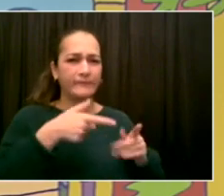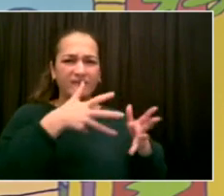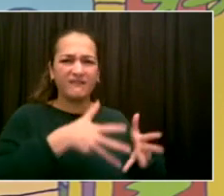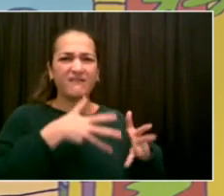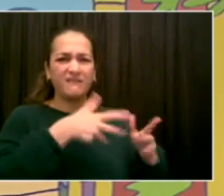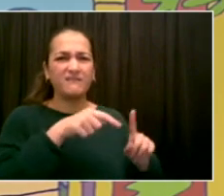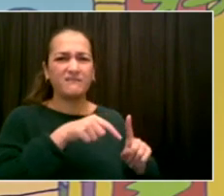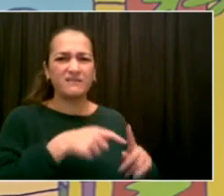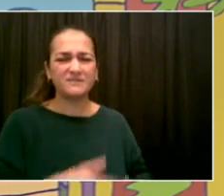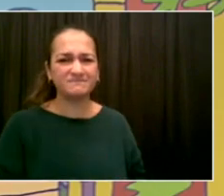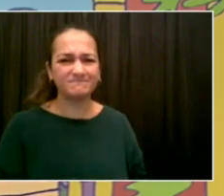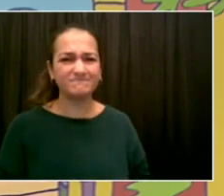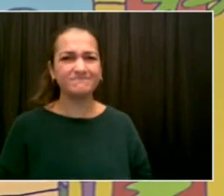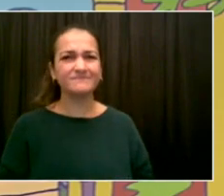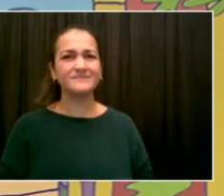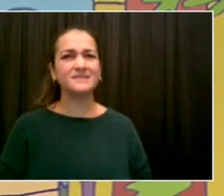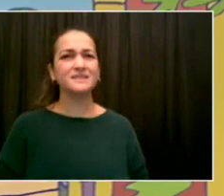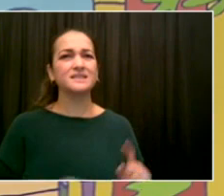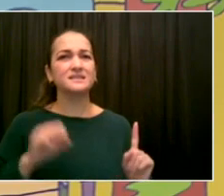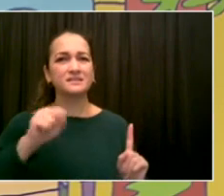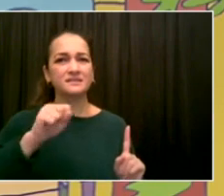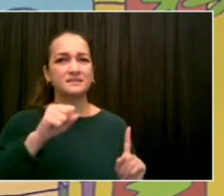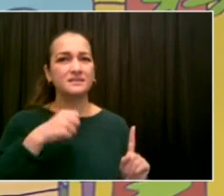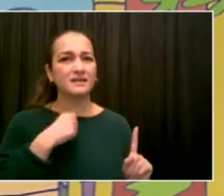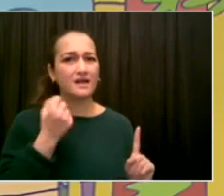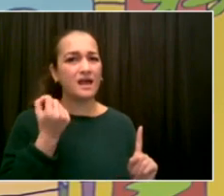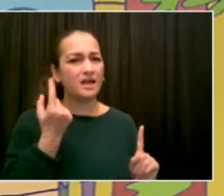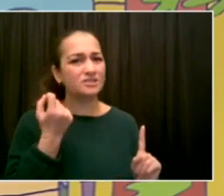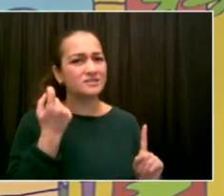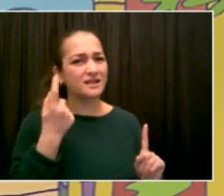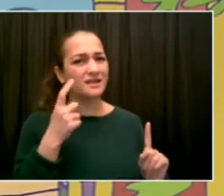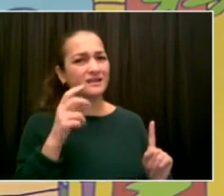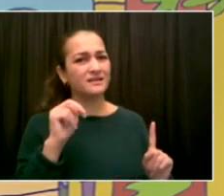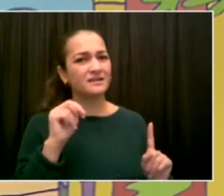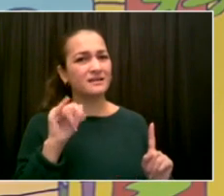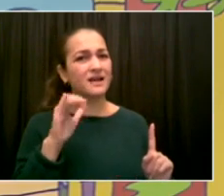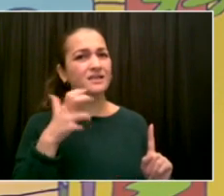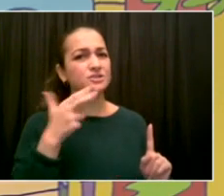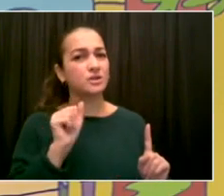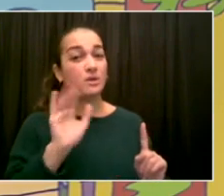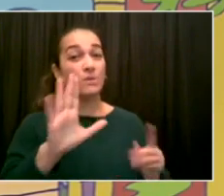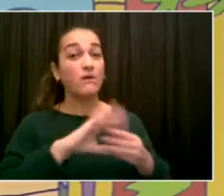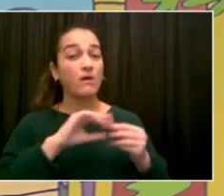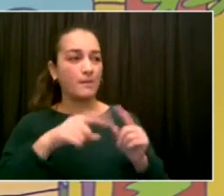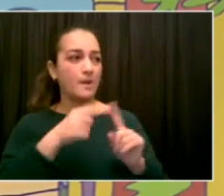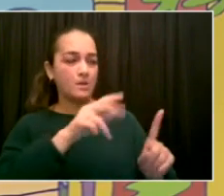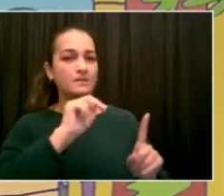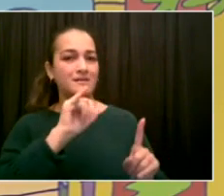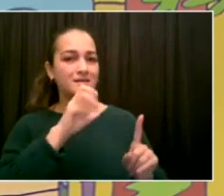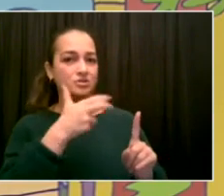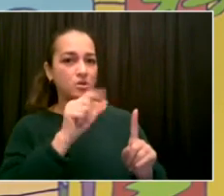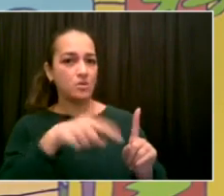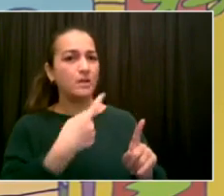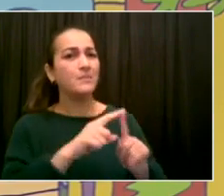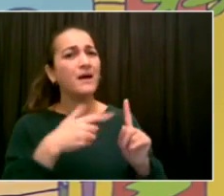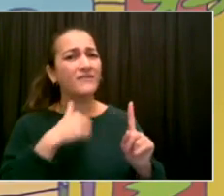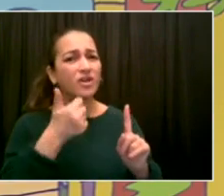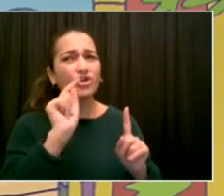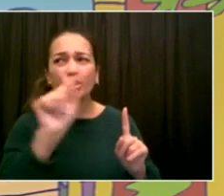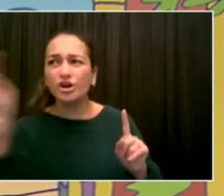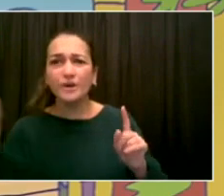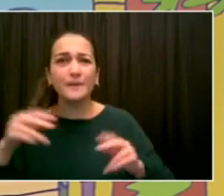Buildings issue. So can you go into a little bit of detail about efforts being made on the Department of Buildings side? If it is them, they could tell me I'm wrong. I don't know what the